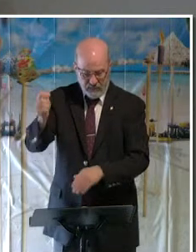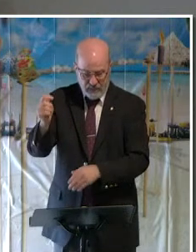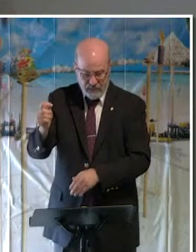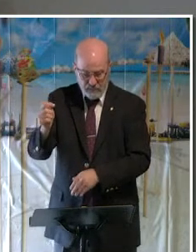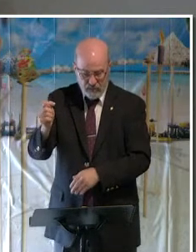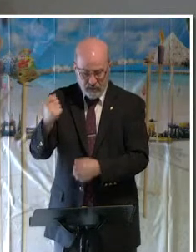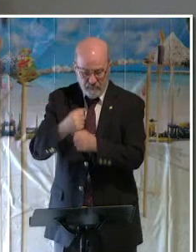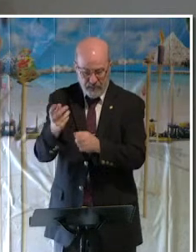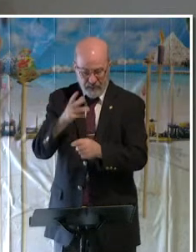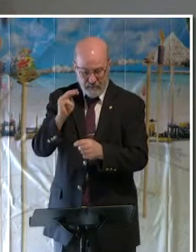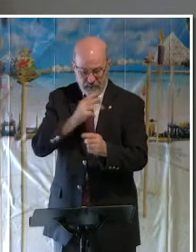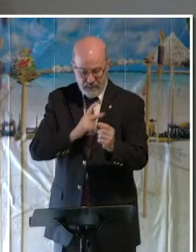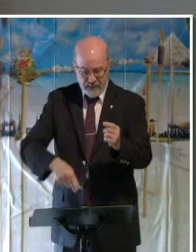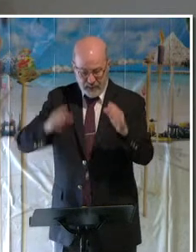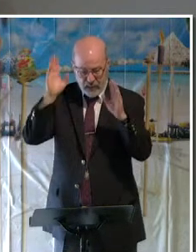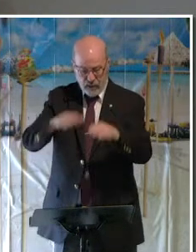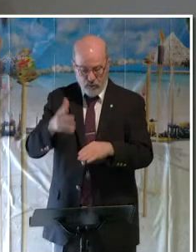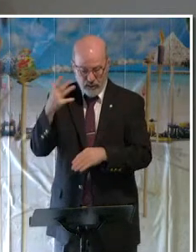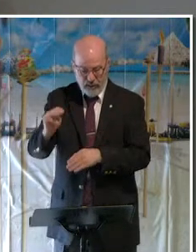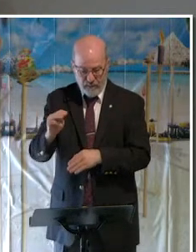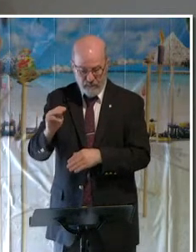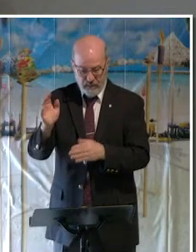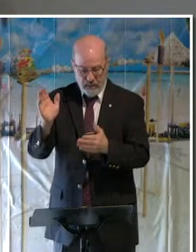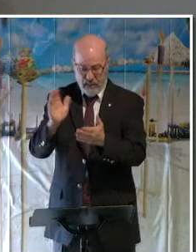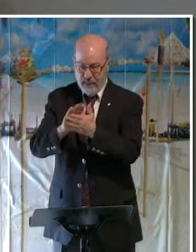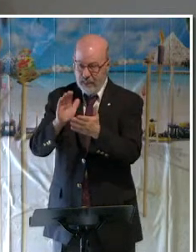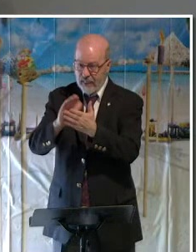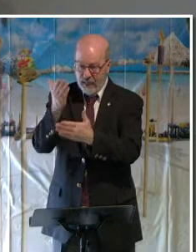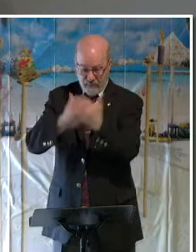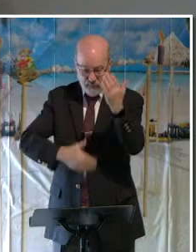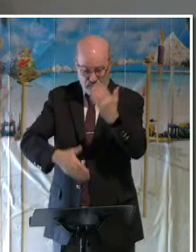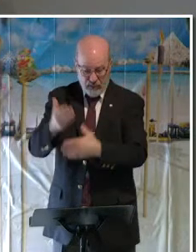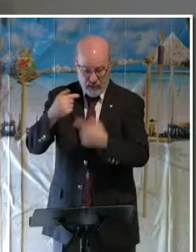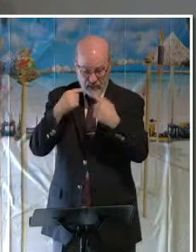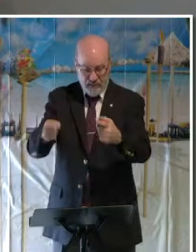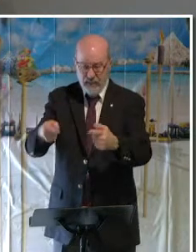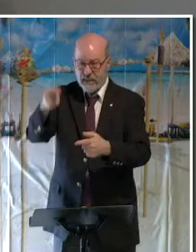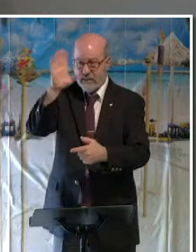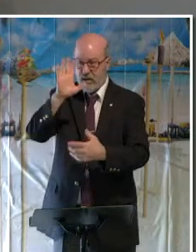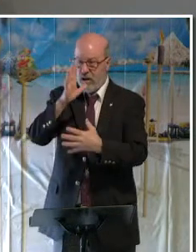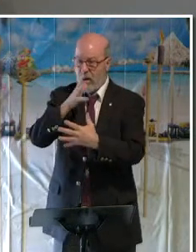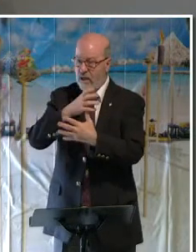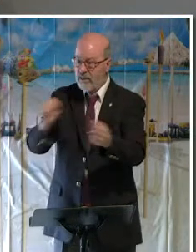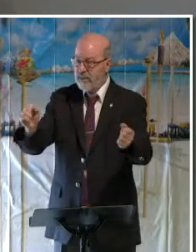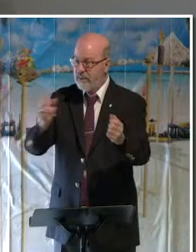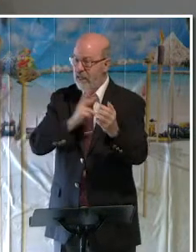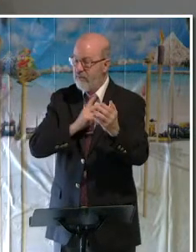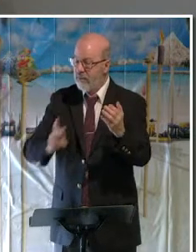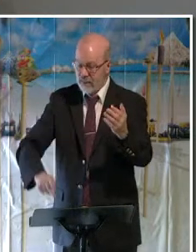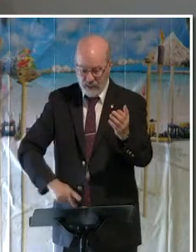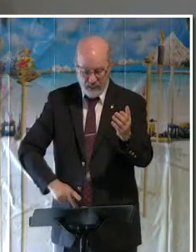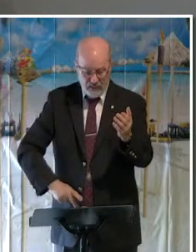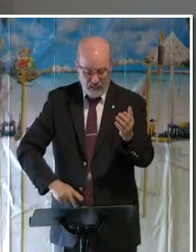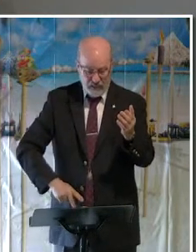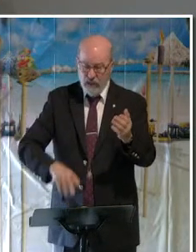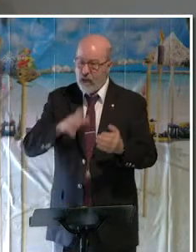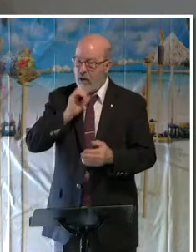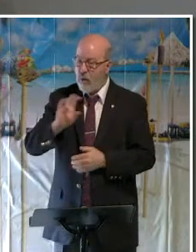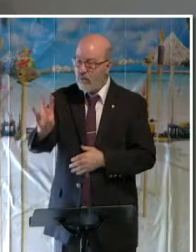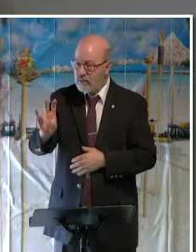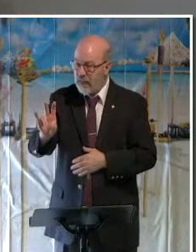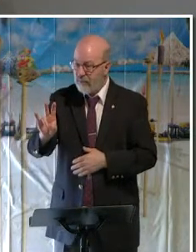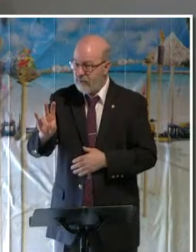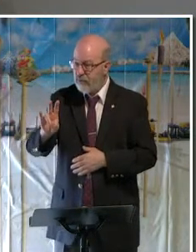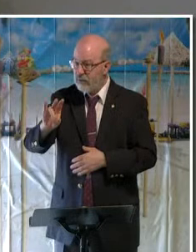testimony. And they made him king and anointed him and clapped their hands and said, God save the king. At 7 years of